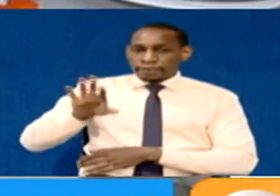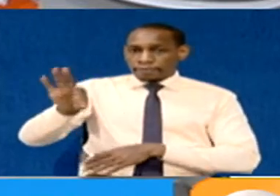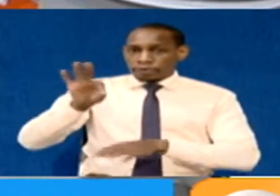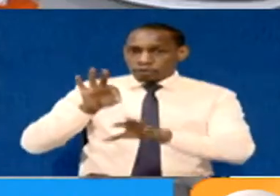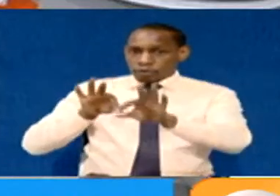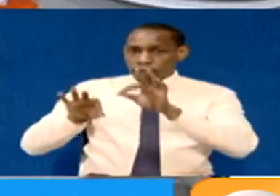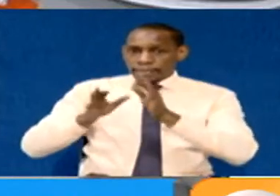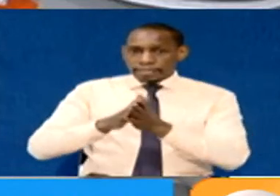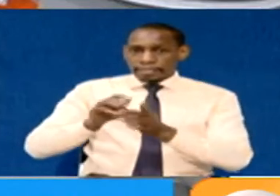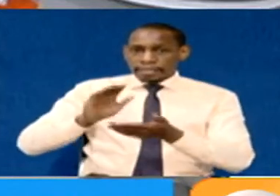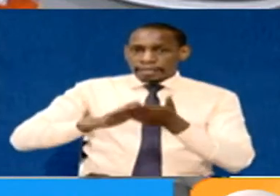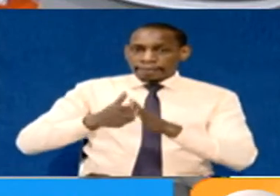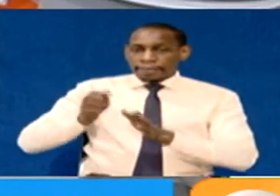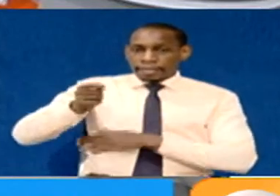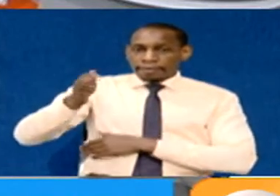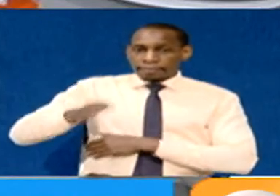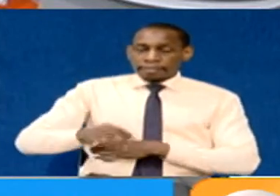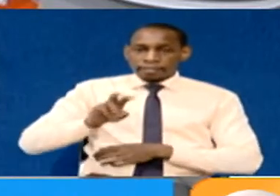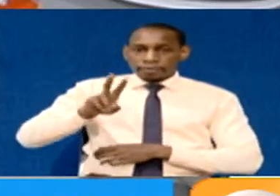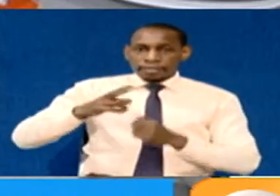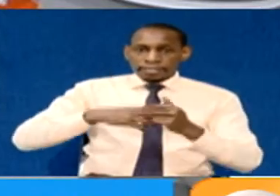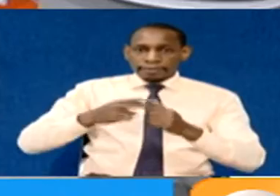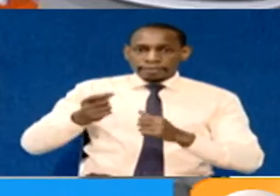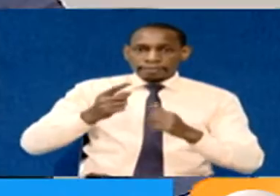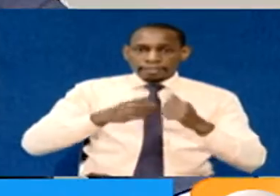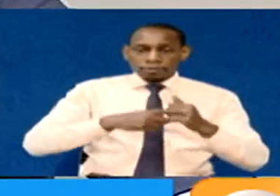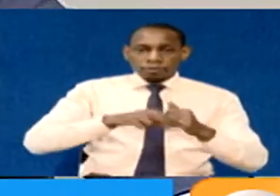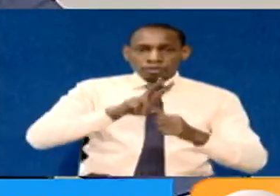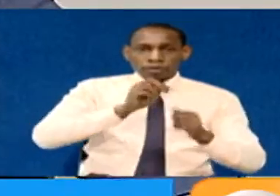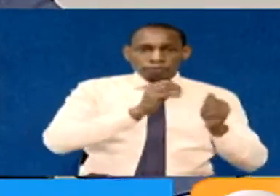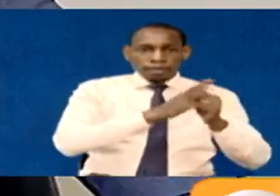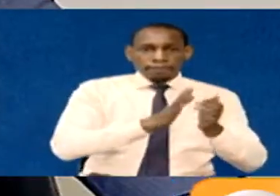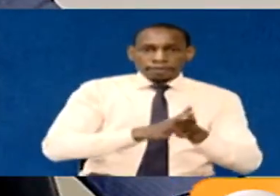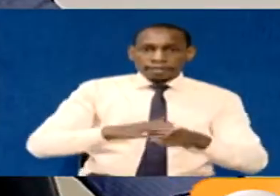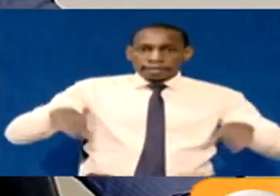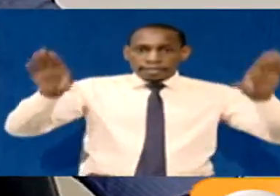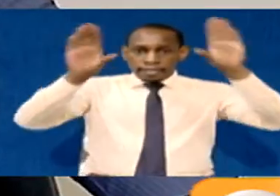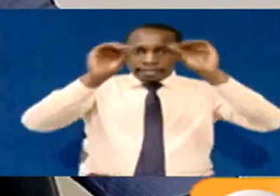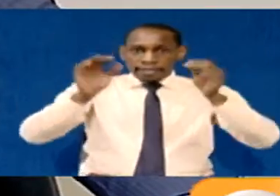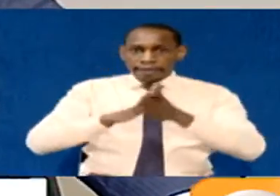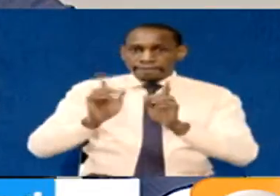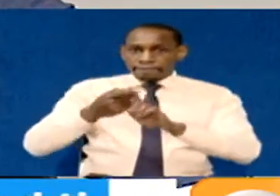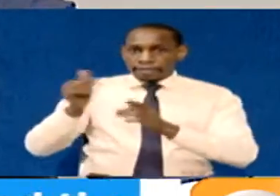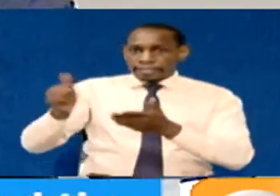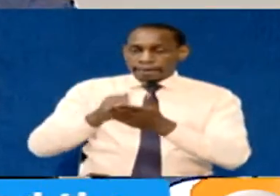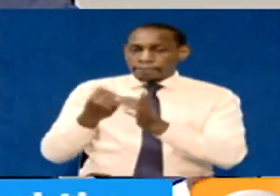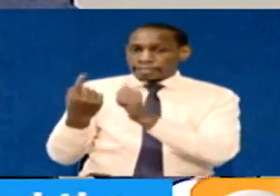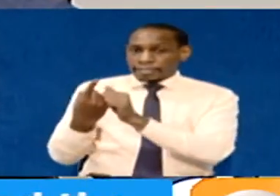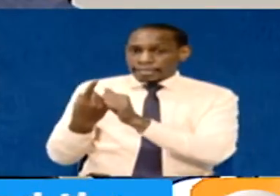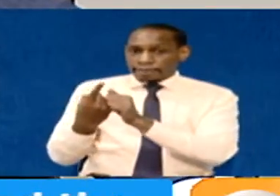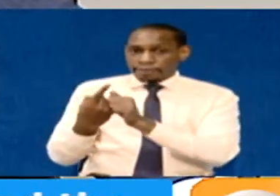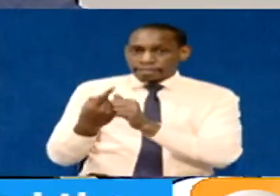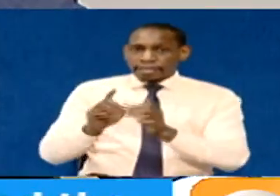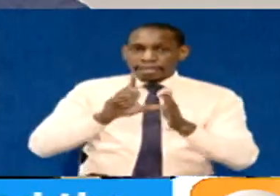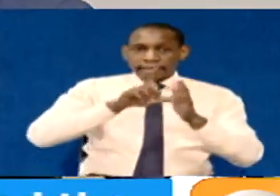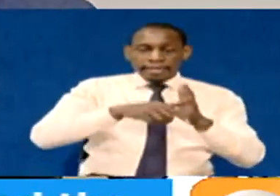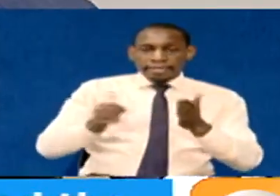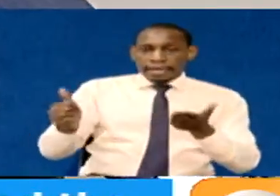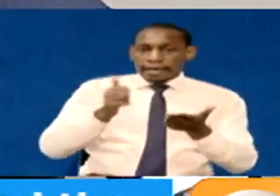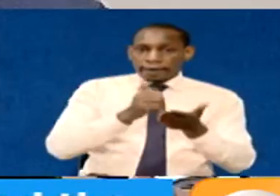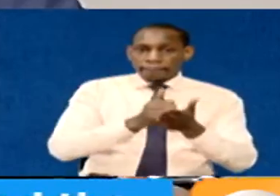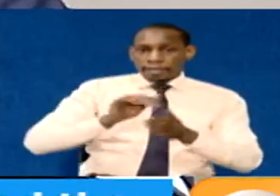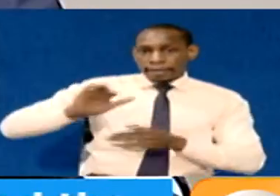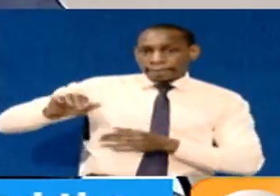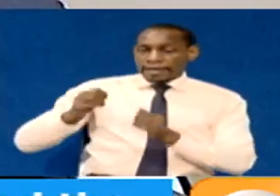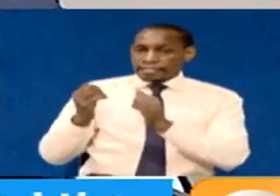nominees as judges. And on 27th of June 2014, the president initially appointed 11 of them and subsequently appointed